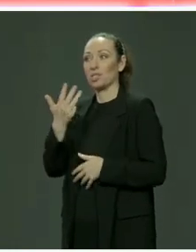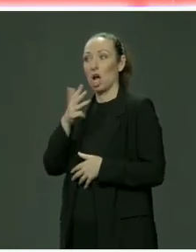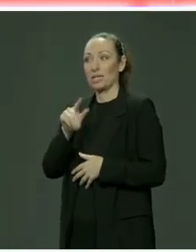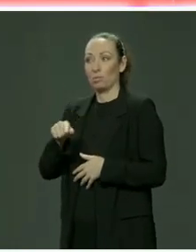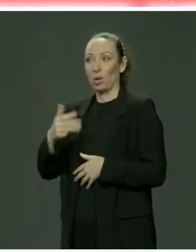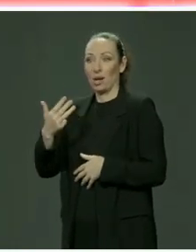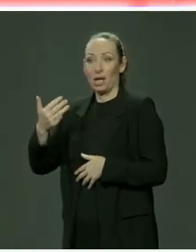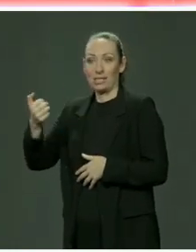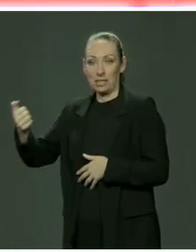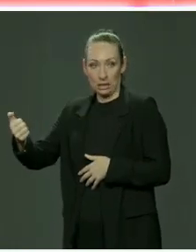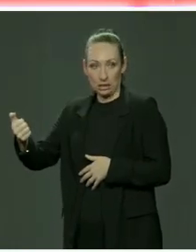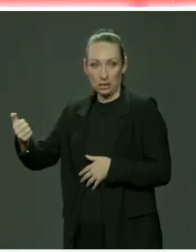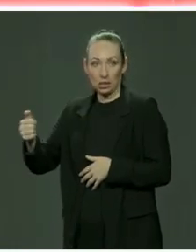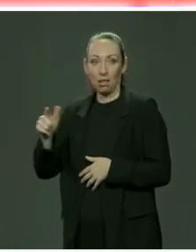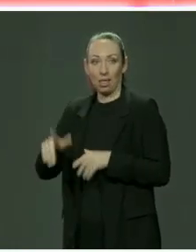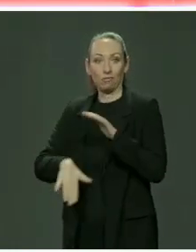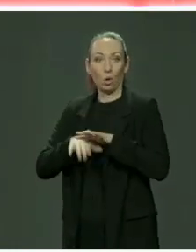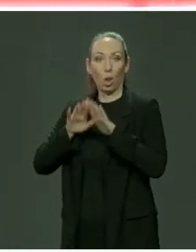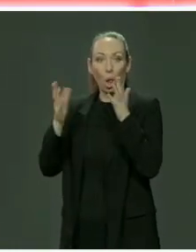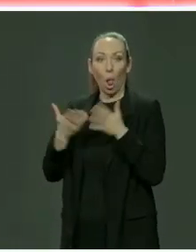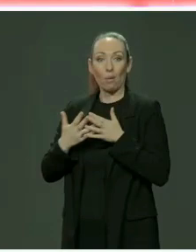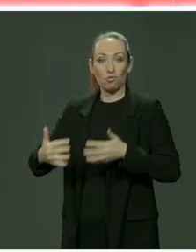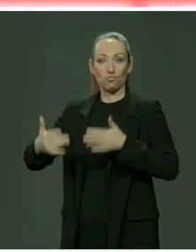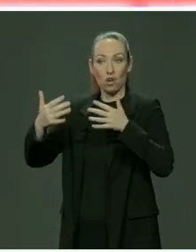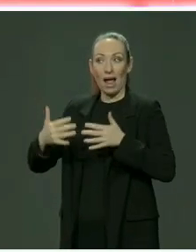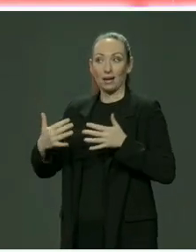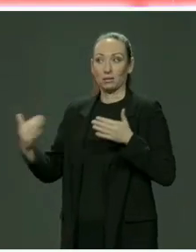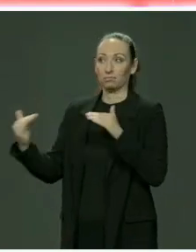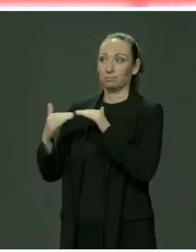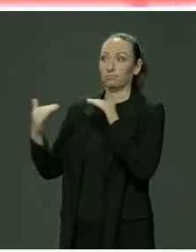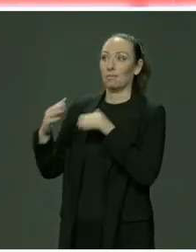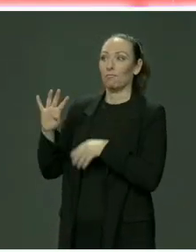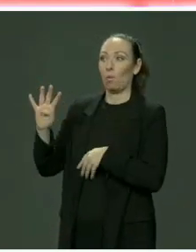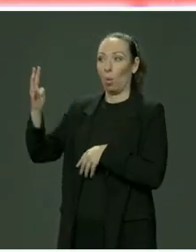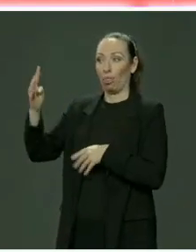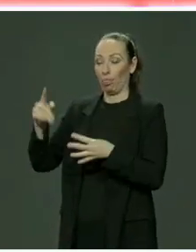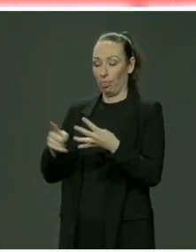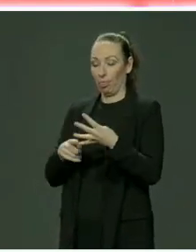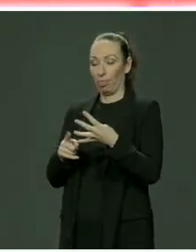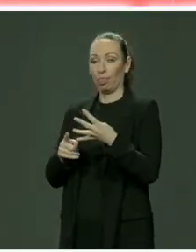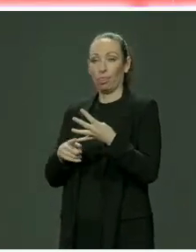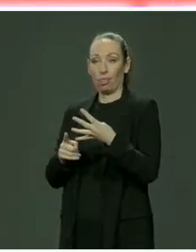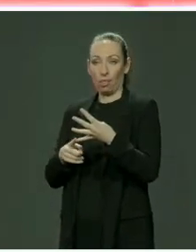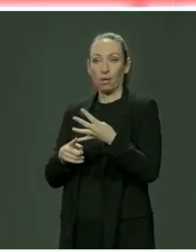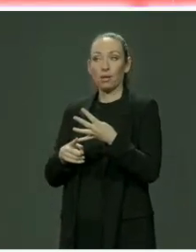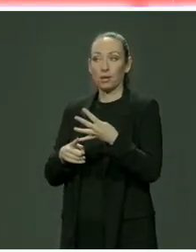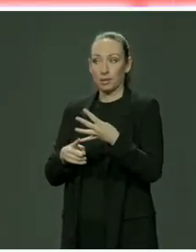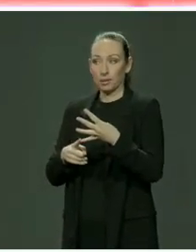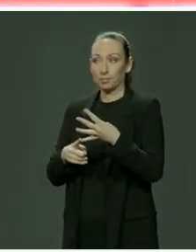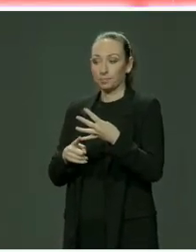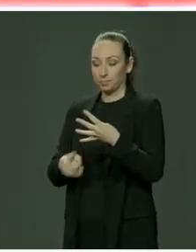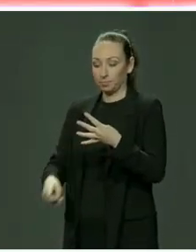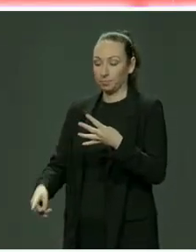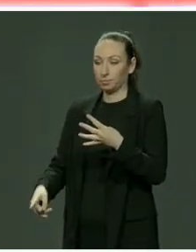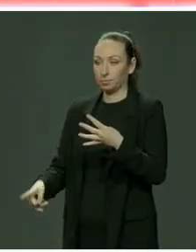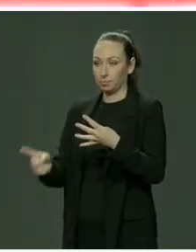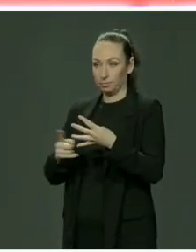90.96, and they are globally ranked 4th with an overall A ESG score. NAB